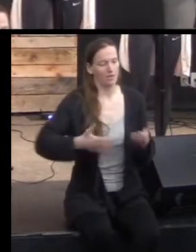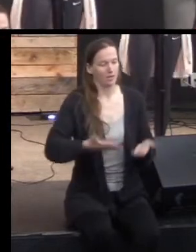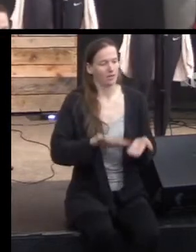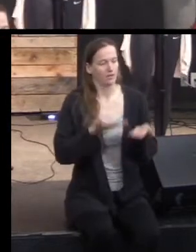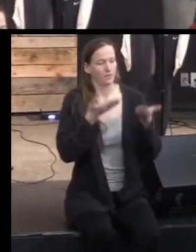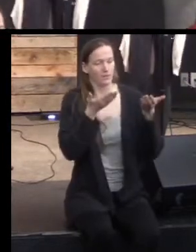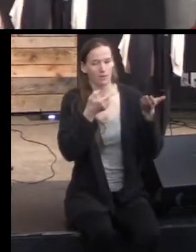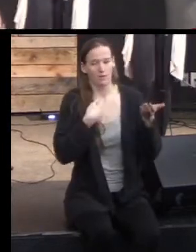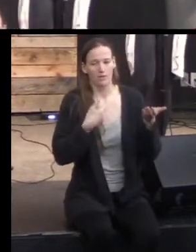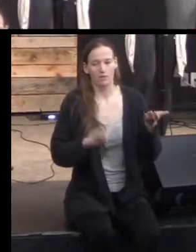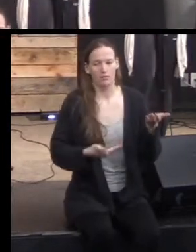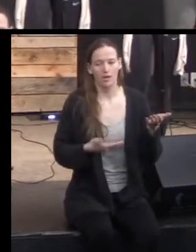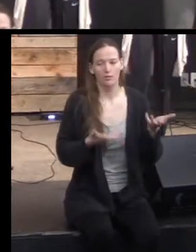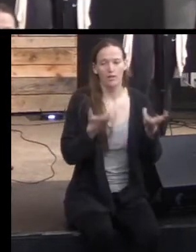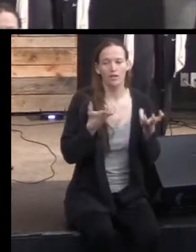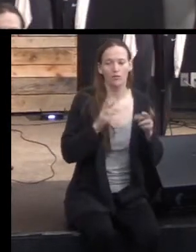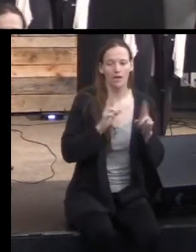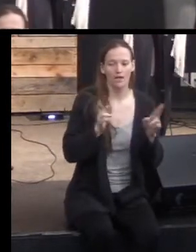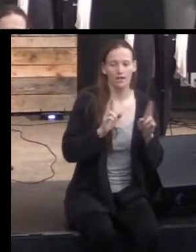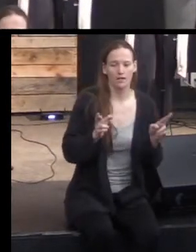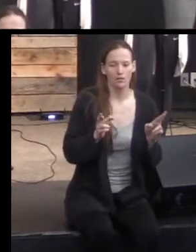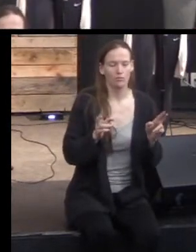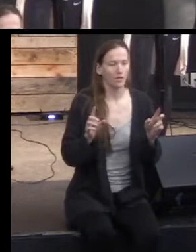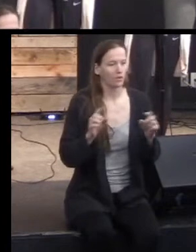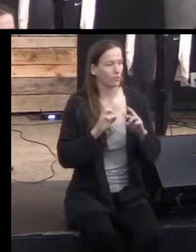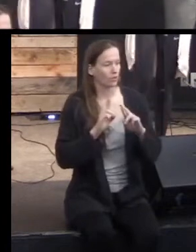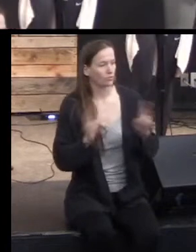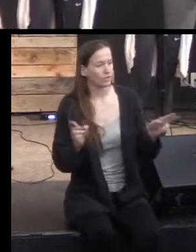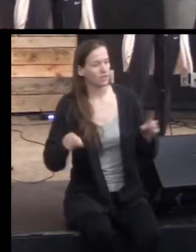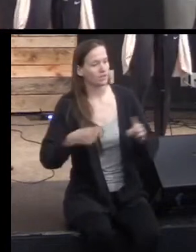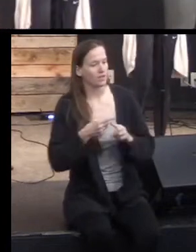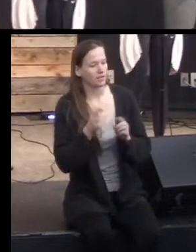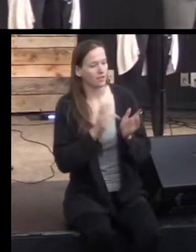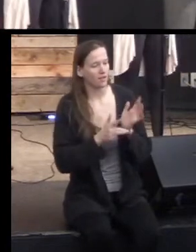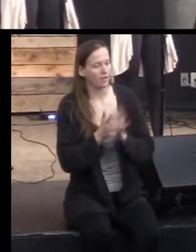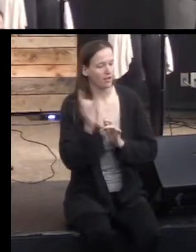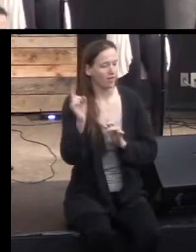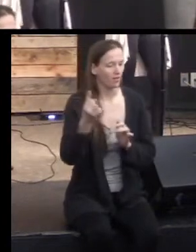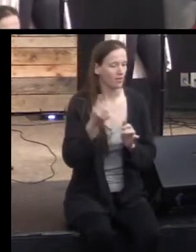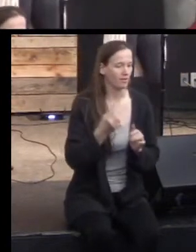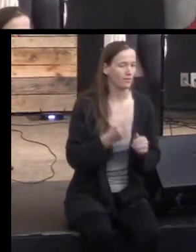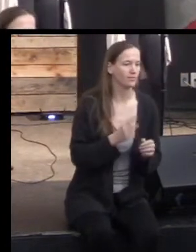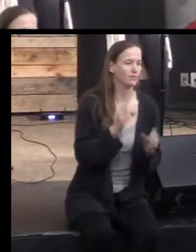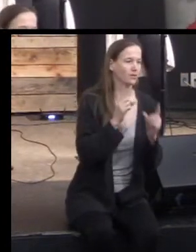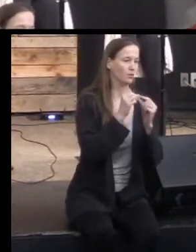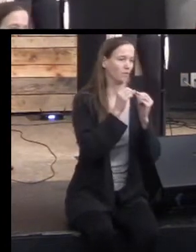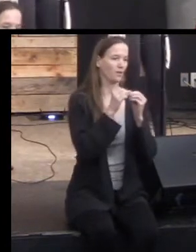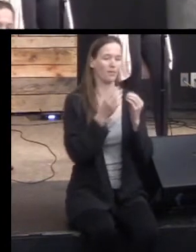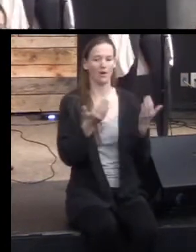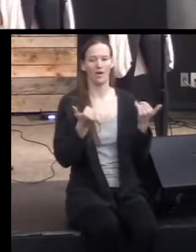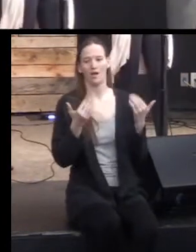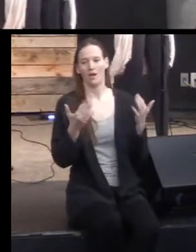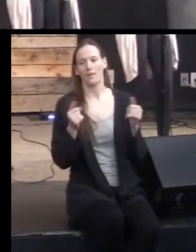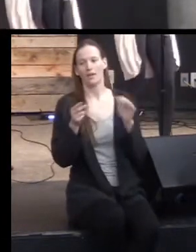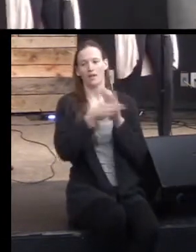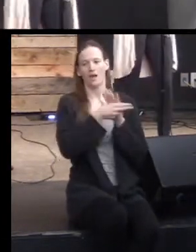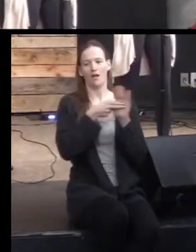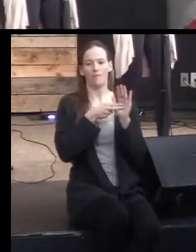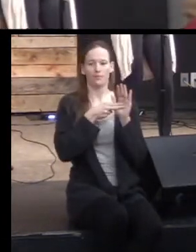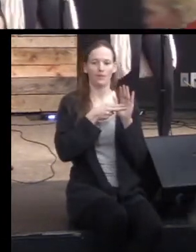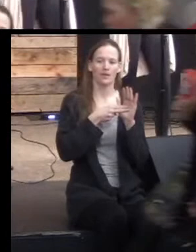me, and I wanna be ready when. One more time, we're gonna do that again. Sign me up. Oh, yeah.